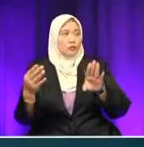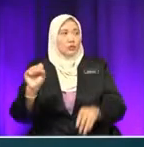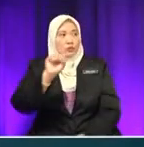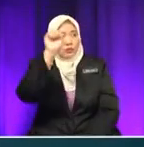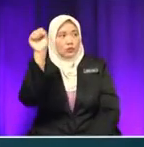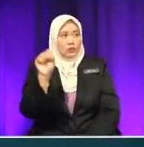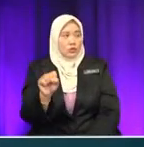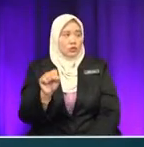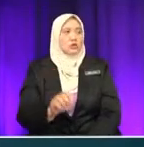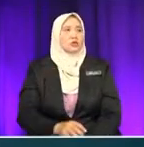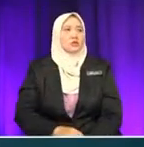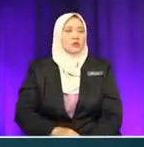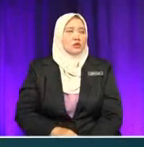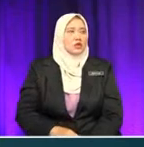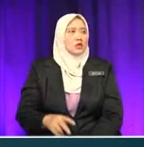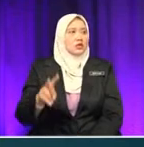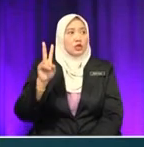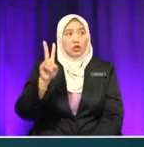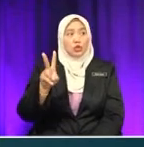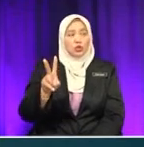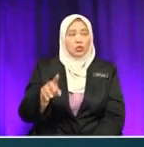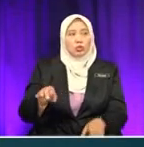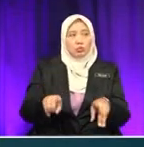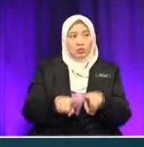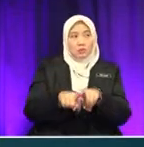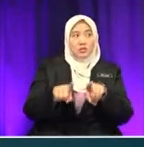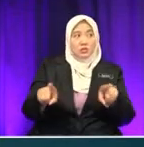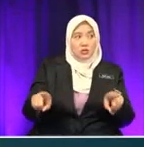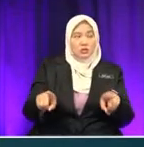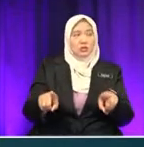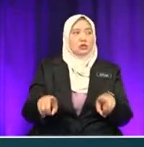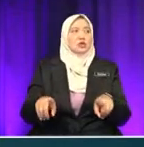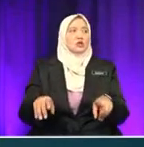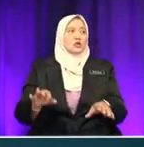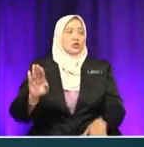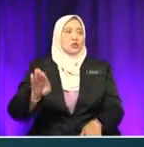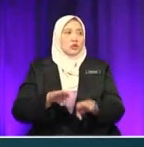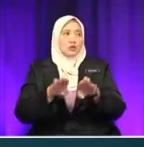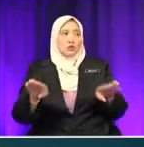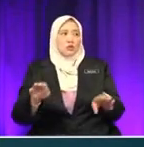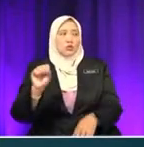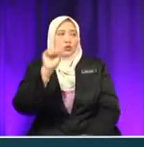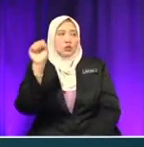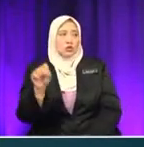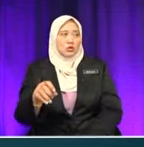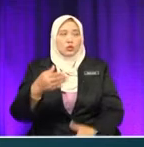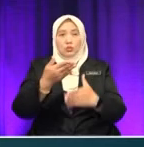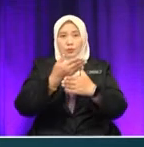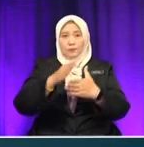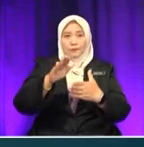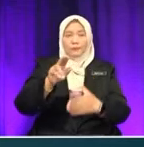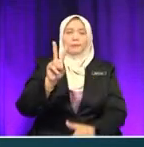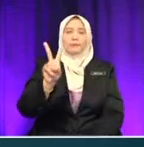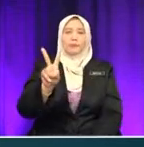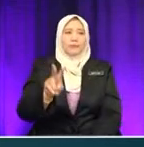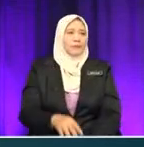for speaking, we have 2 different questions for part two. I'm focusing on part two, where that will be our individual long run. Now, the